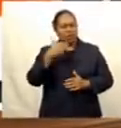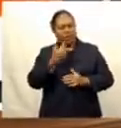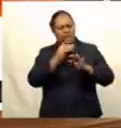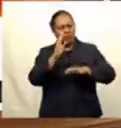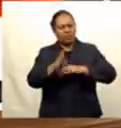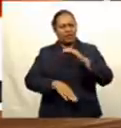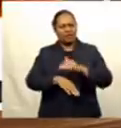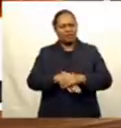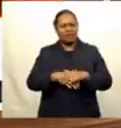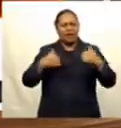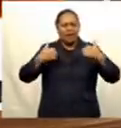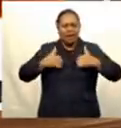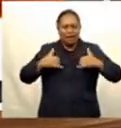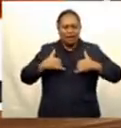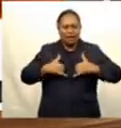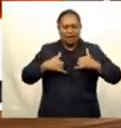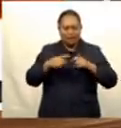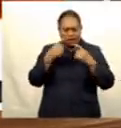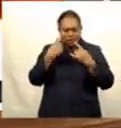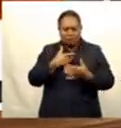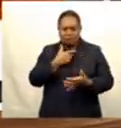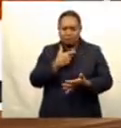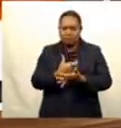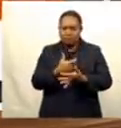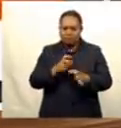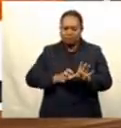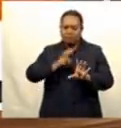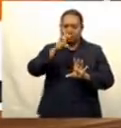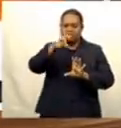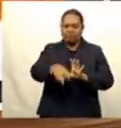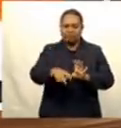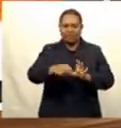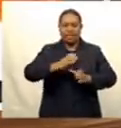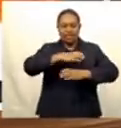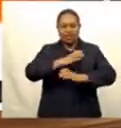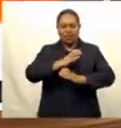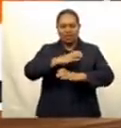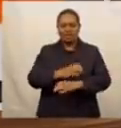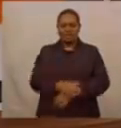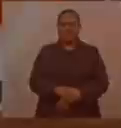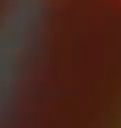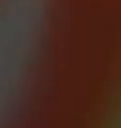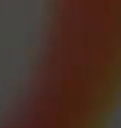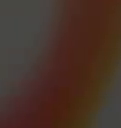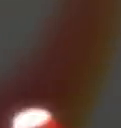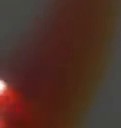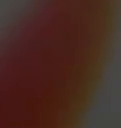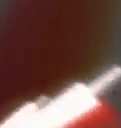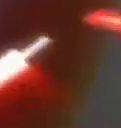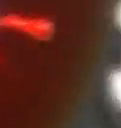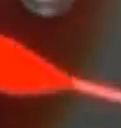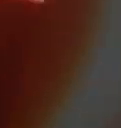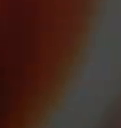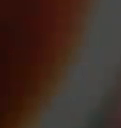Wonderful, hiker captures thrill seekers jumping off cliff in Scotland. Find out more after the break.